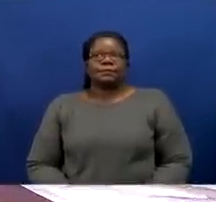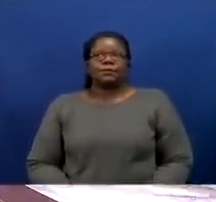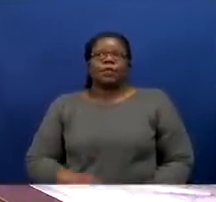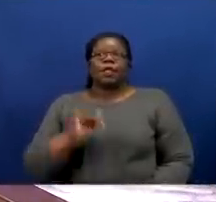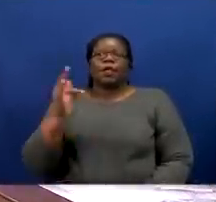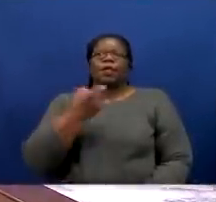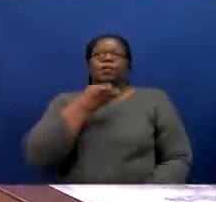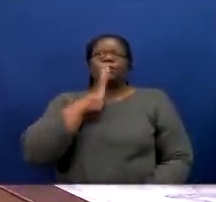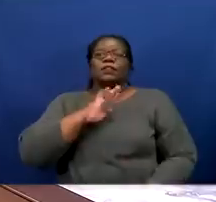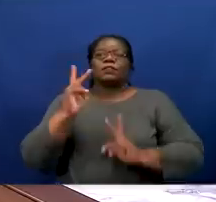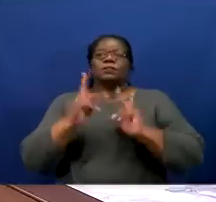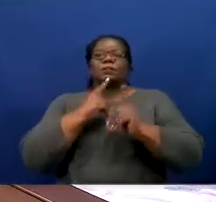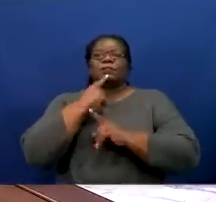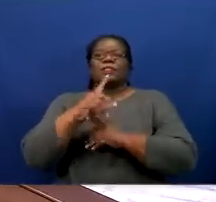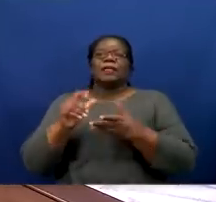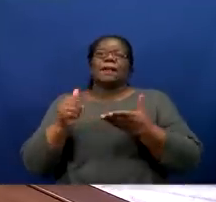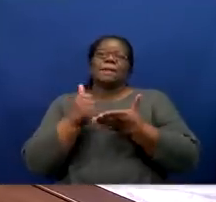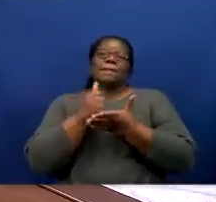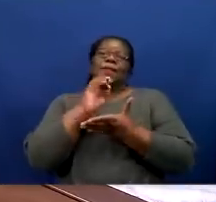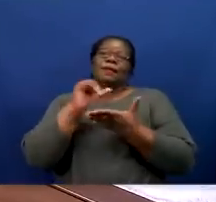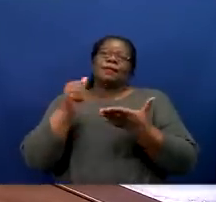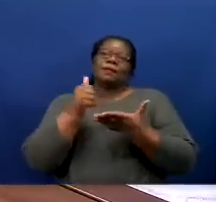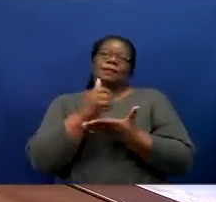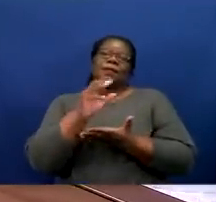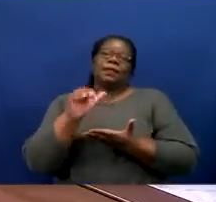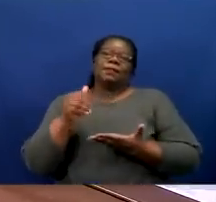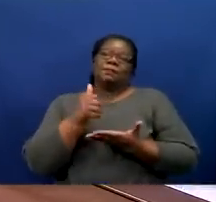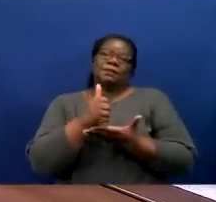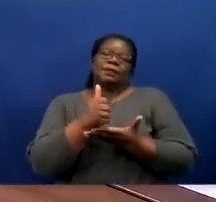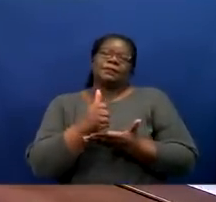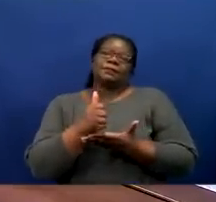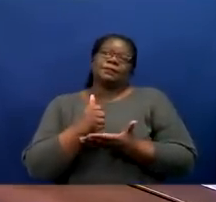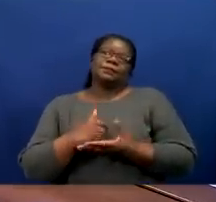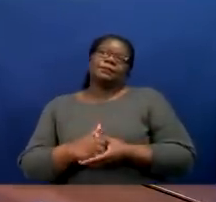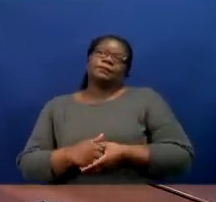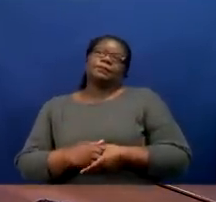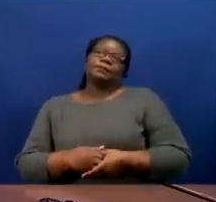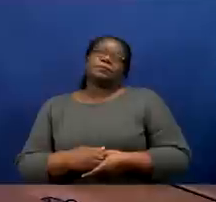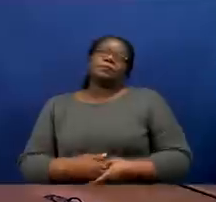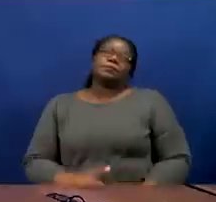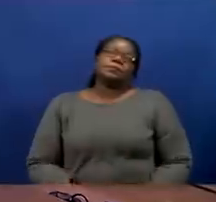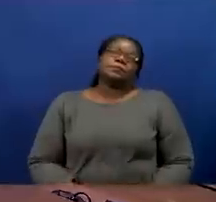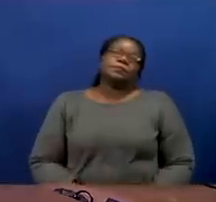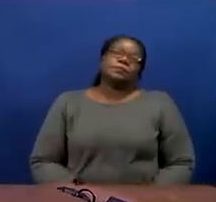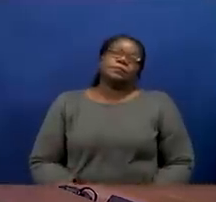God's people said, amen, amen, amen, amen.